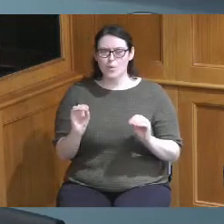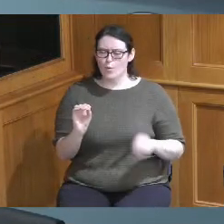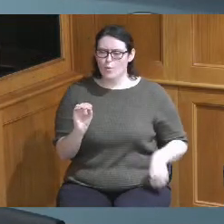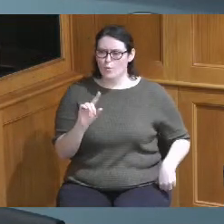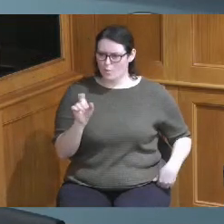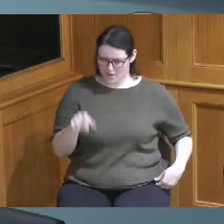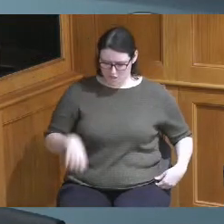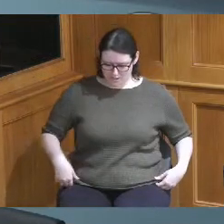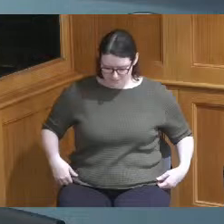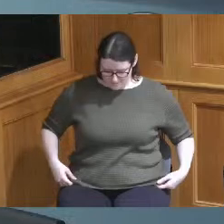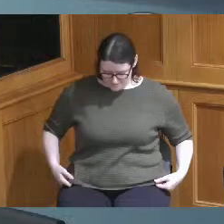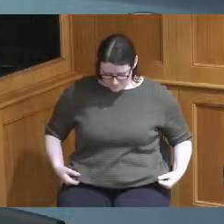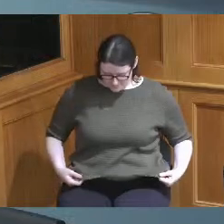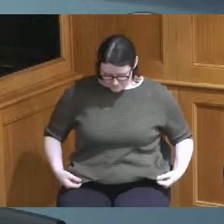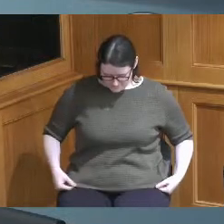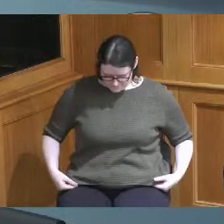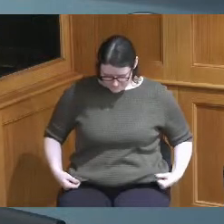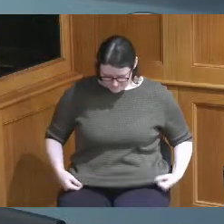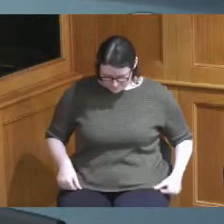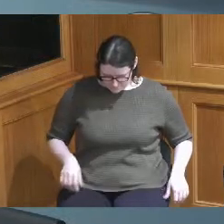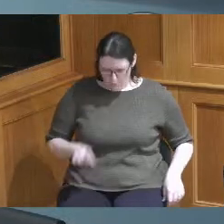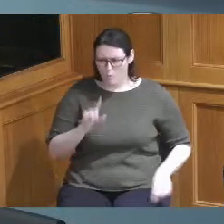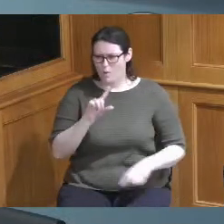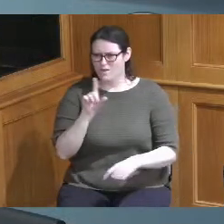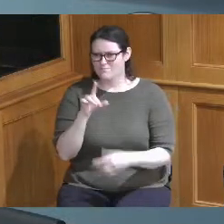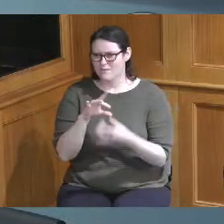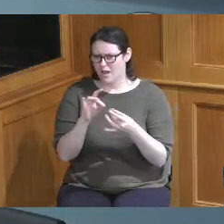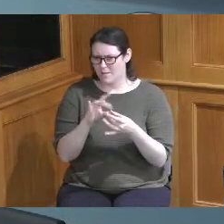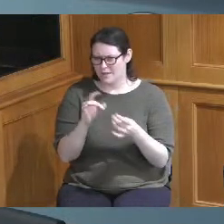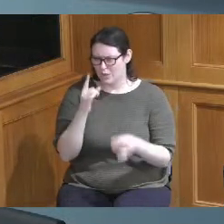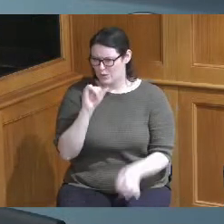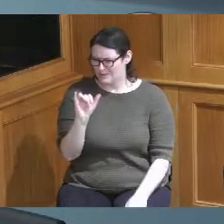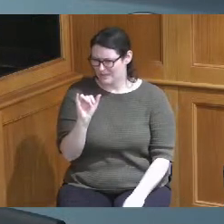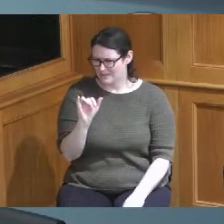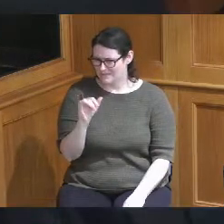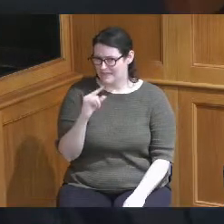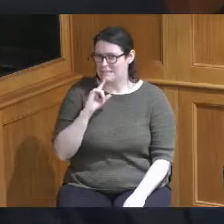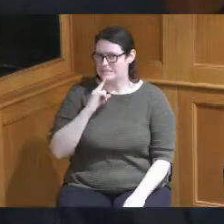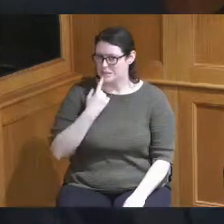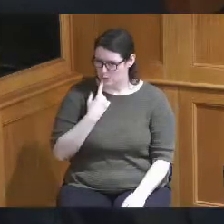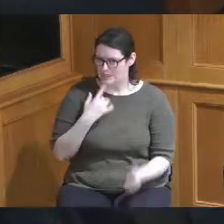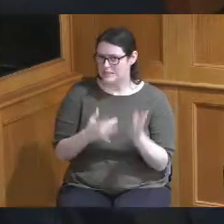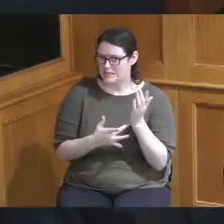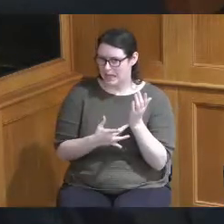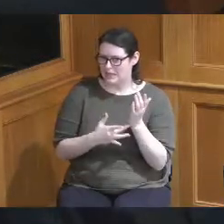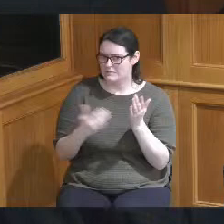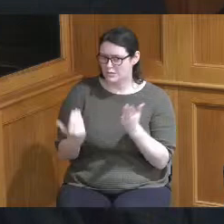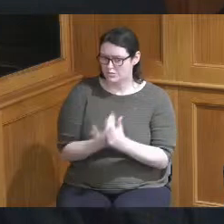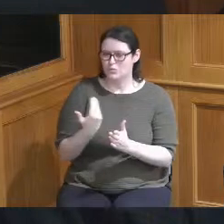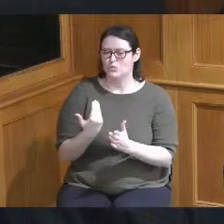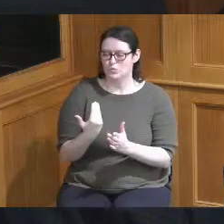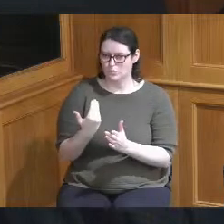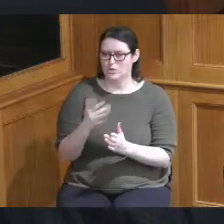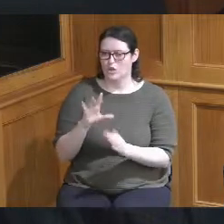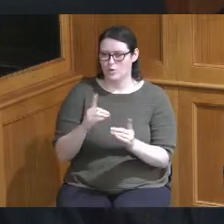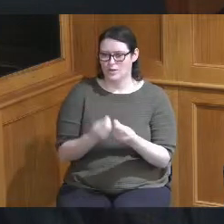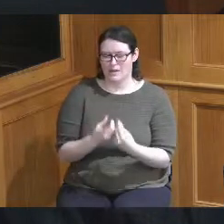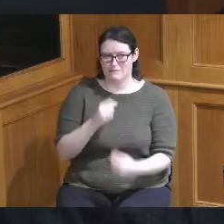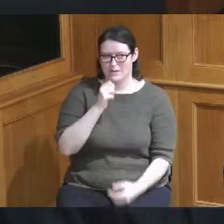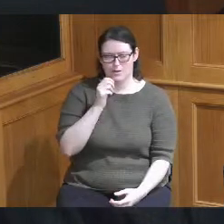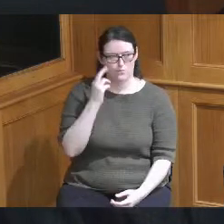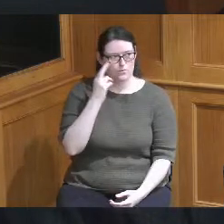questions, but a comment that these look like serious upgrades to the department. I didn't